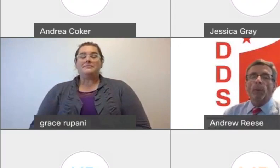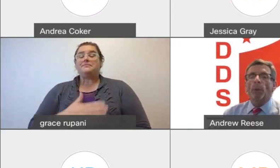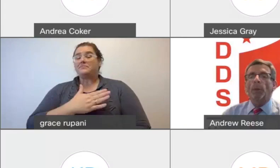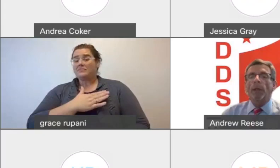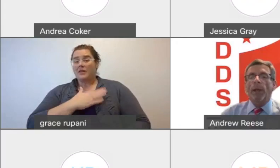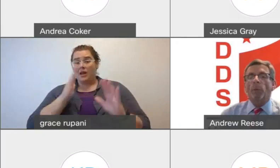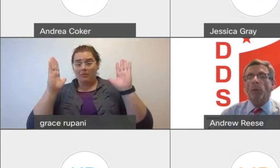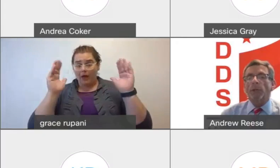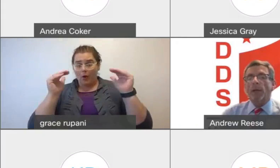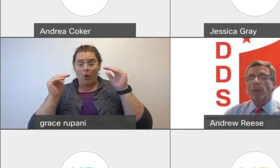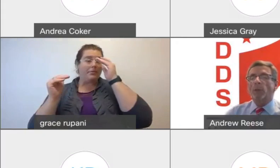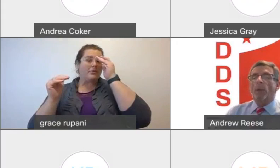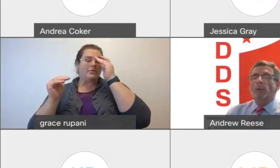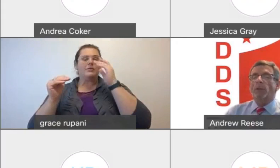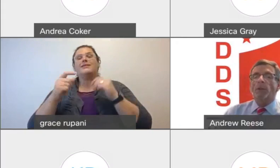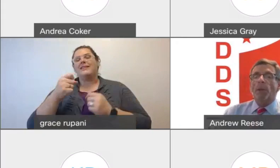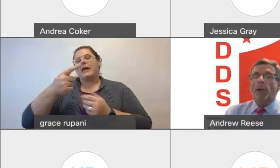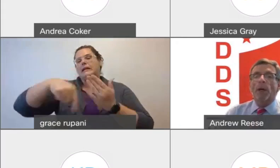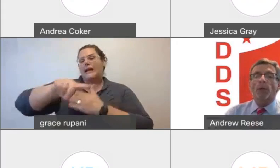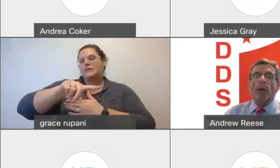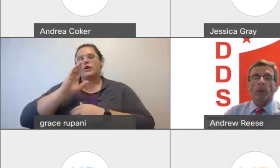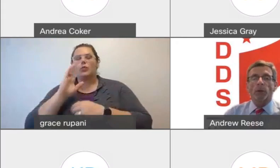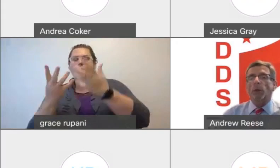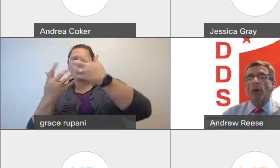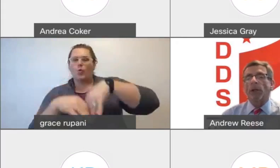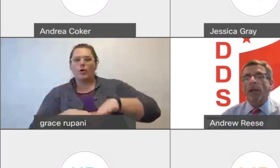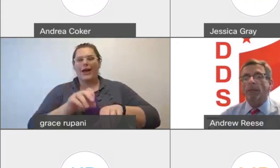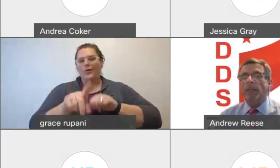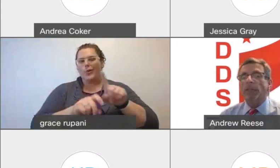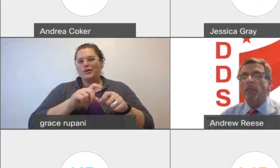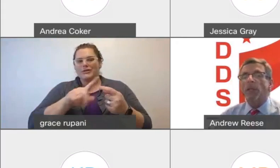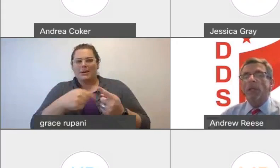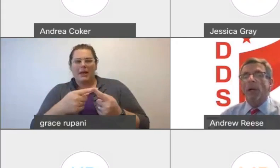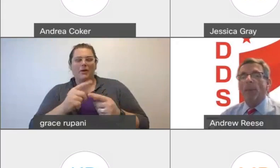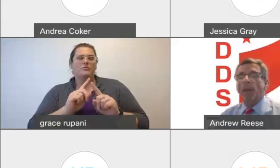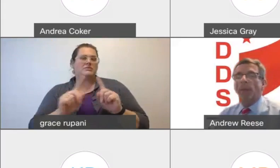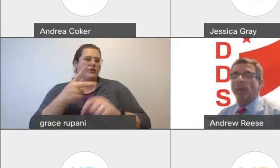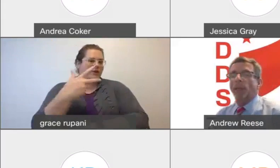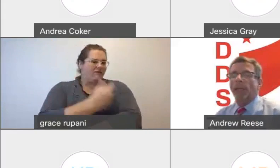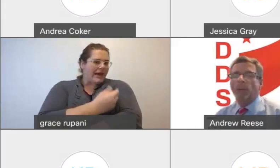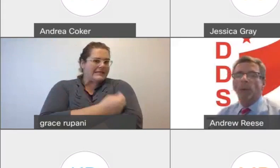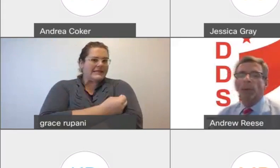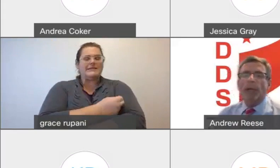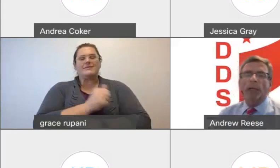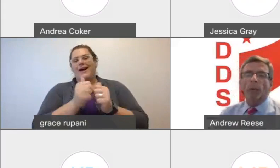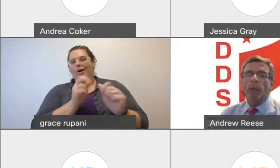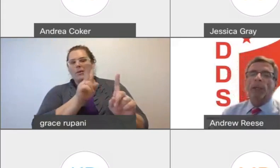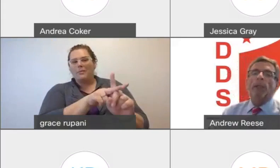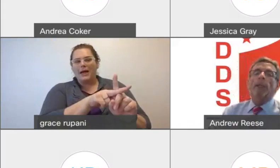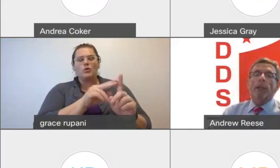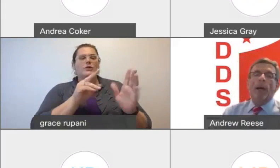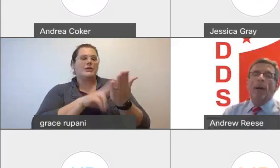week we will have worked out these questions about contractors regarding vaccines, and be able to answer them by next